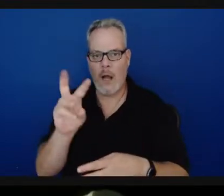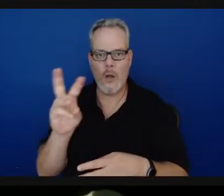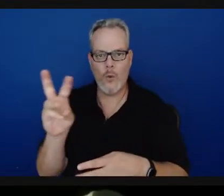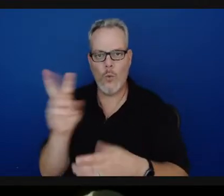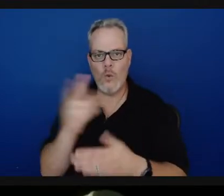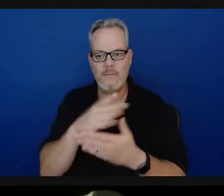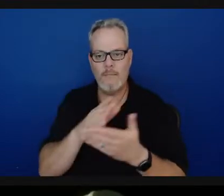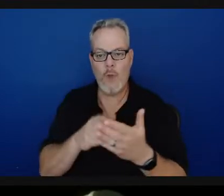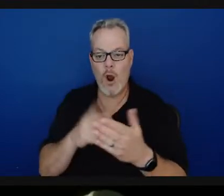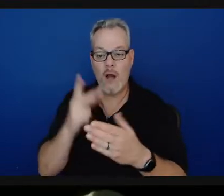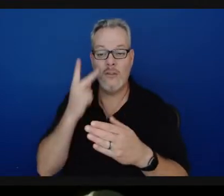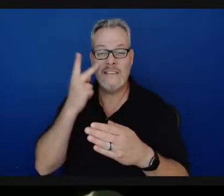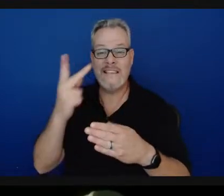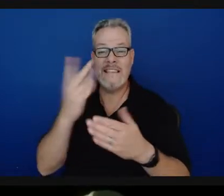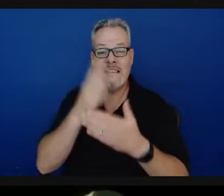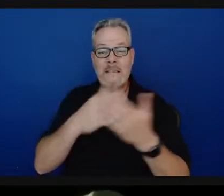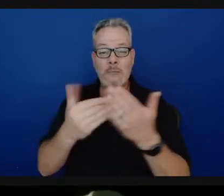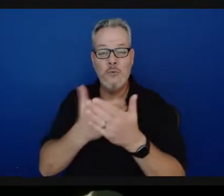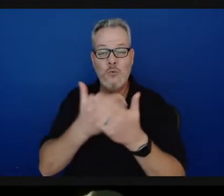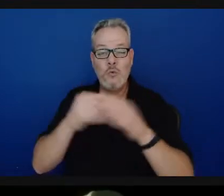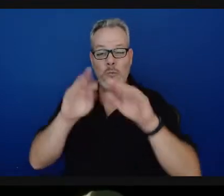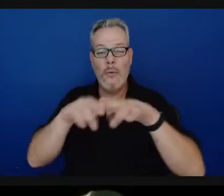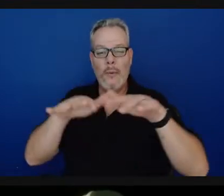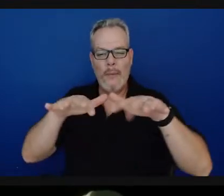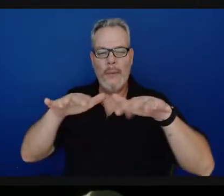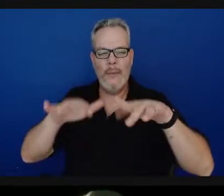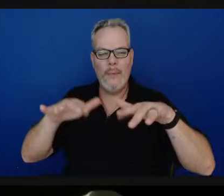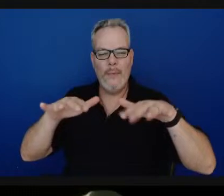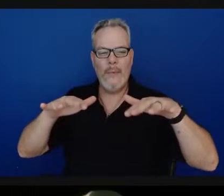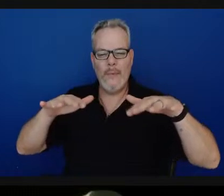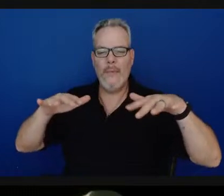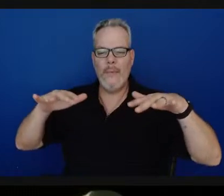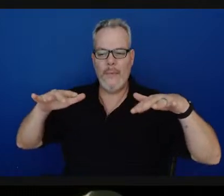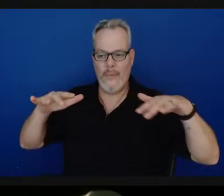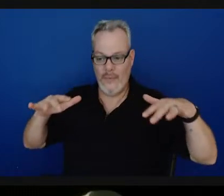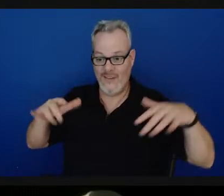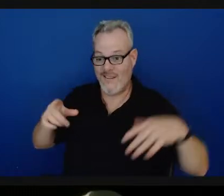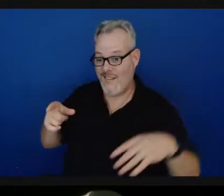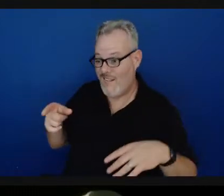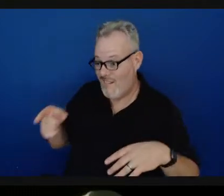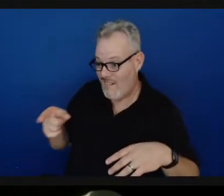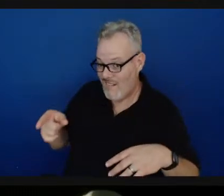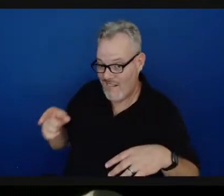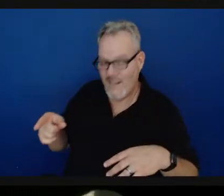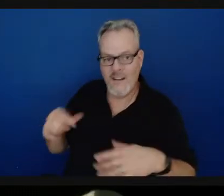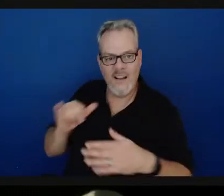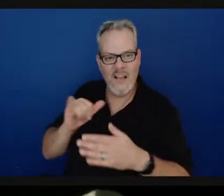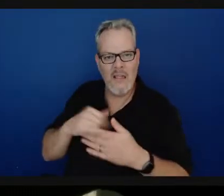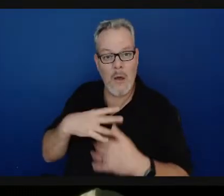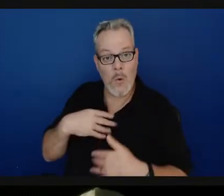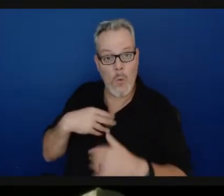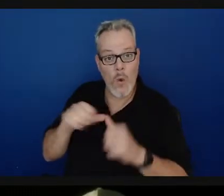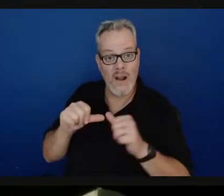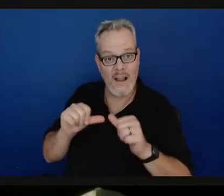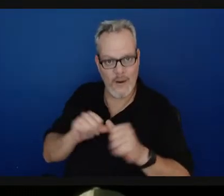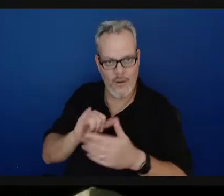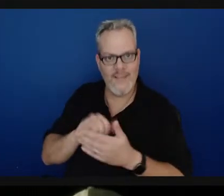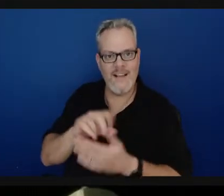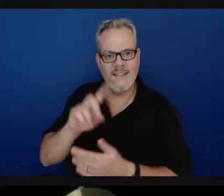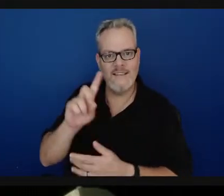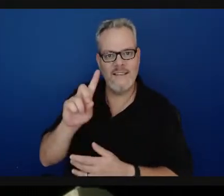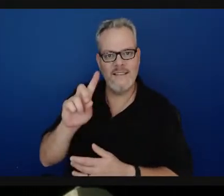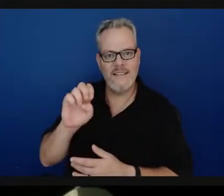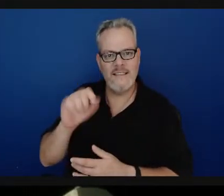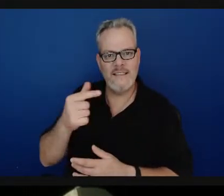east here. You see some fuming spots. You only see a little bit of this remnant of this degassing area over here where we have